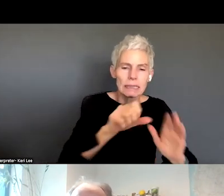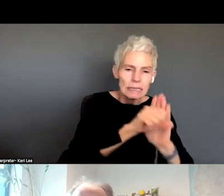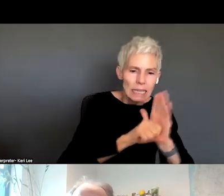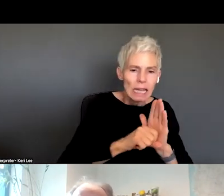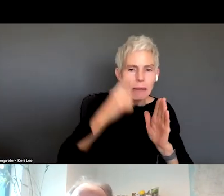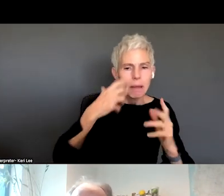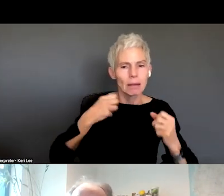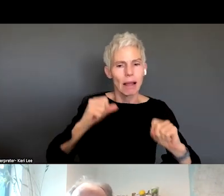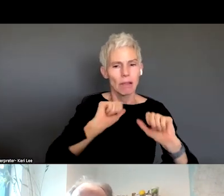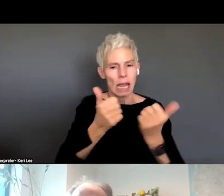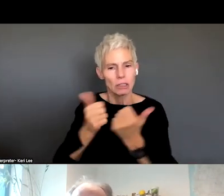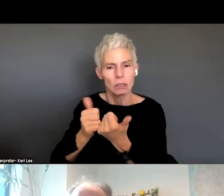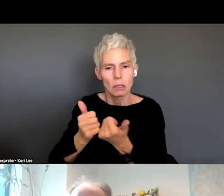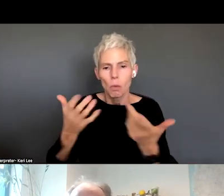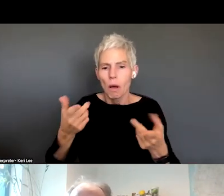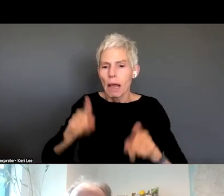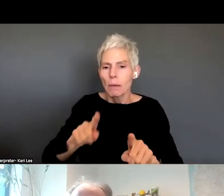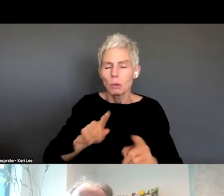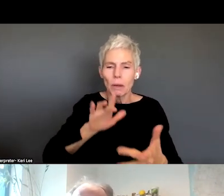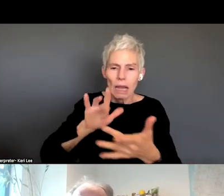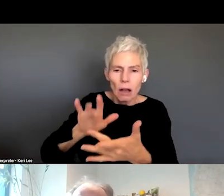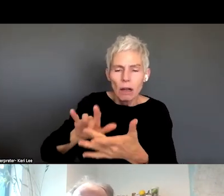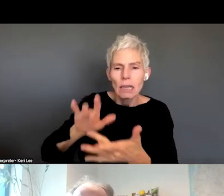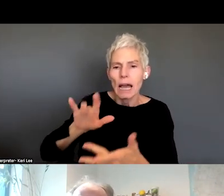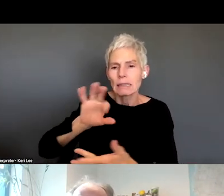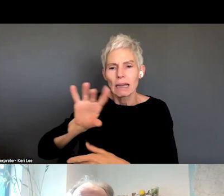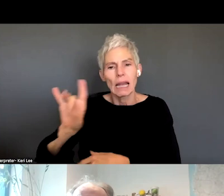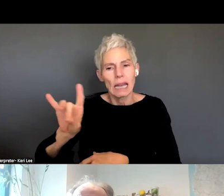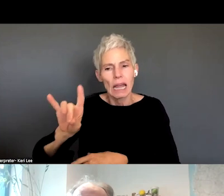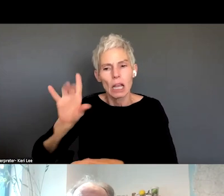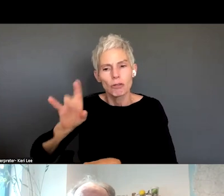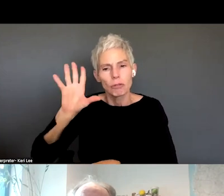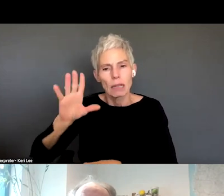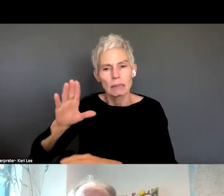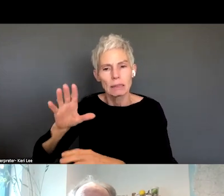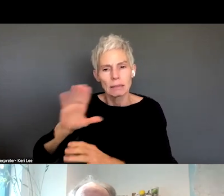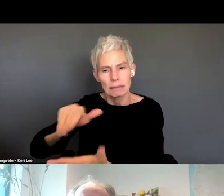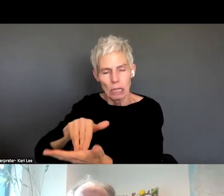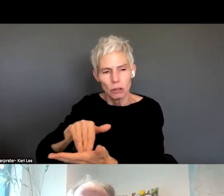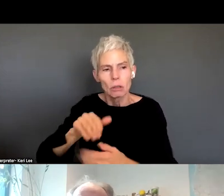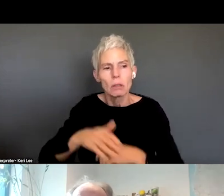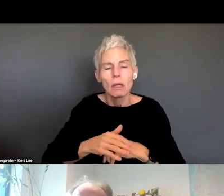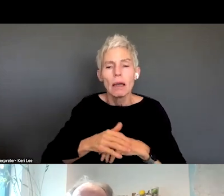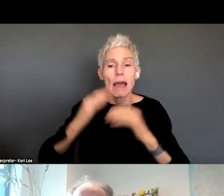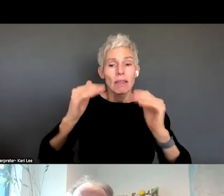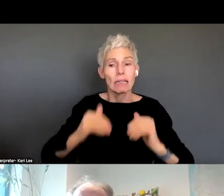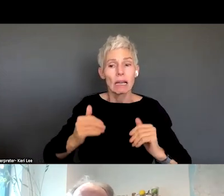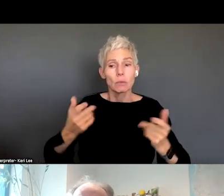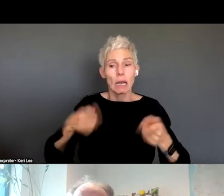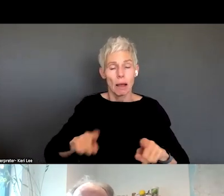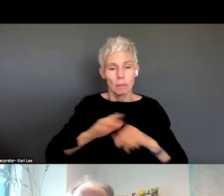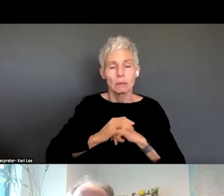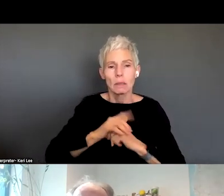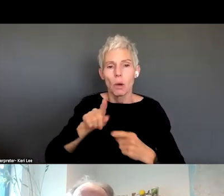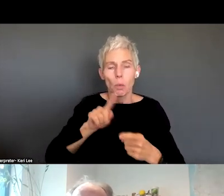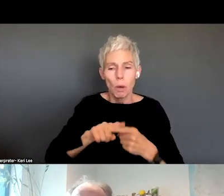happens when people contact a crisis contact center, as well as we've looked at sort of the next step, what happens when mobile crisis is dispatched, what's